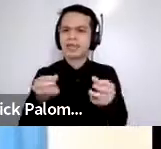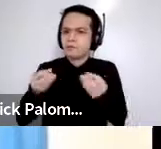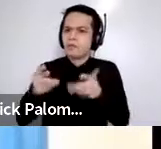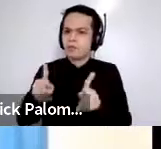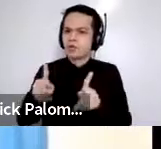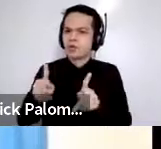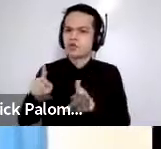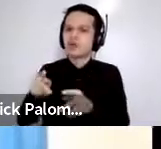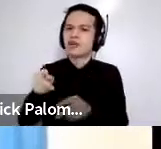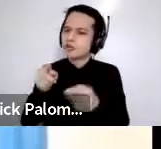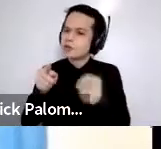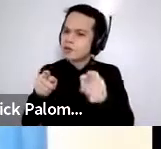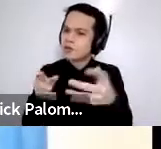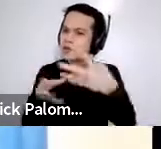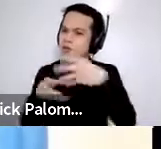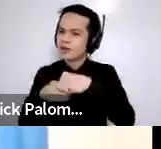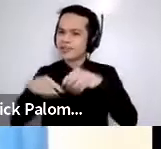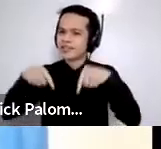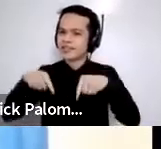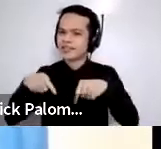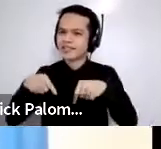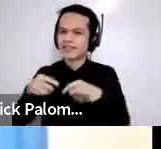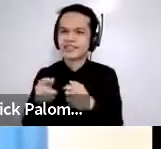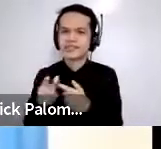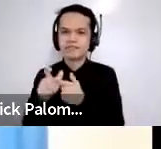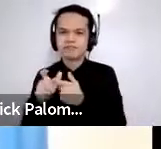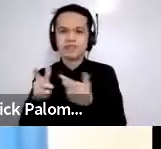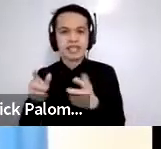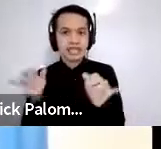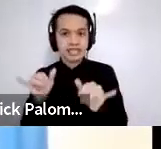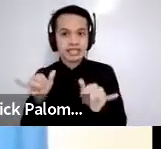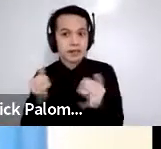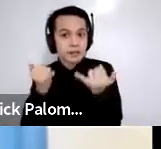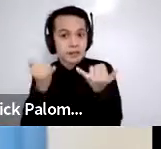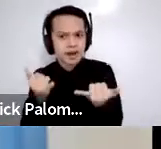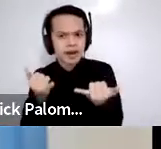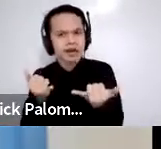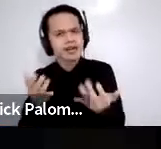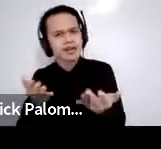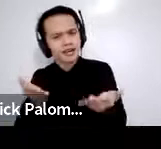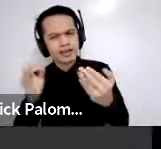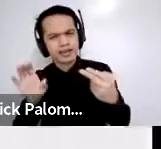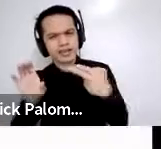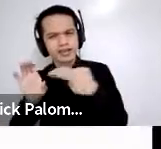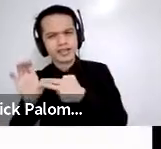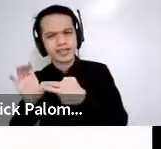race. And now, just join us.